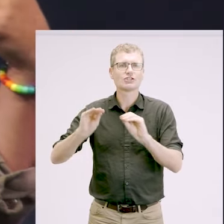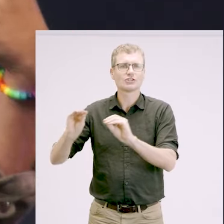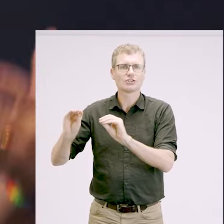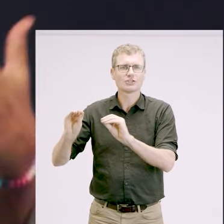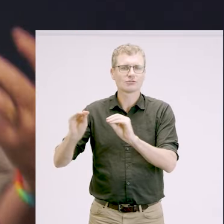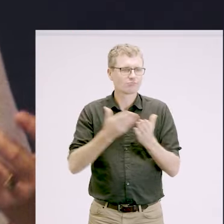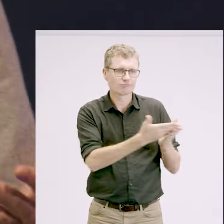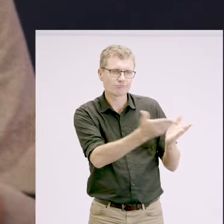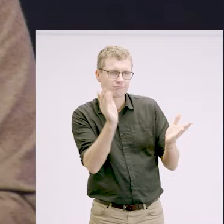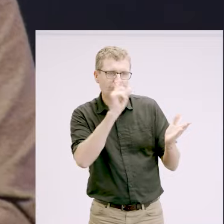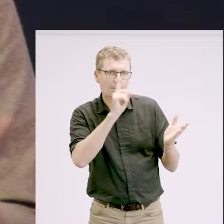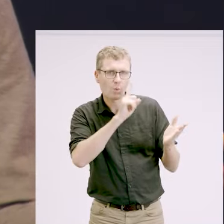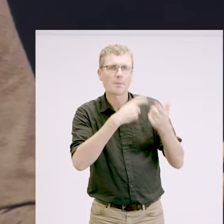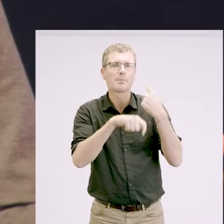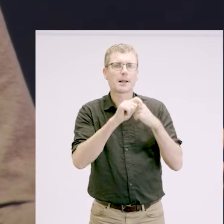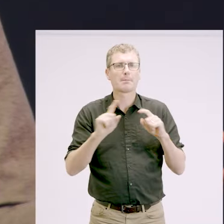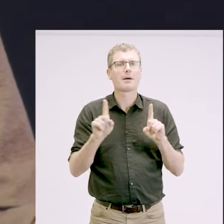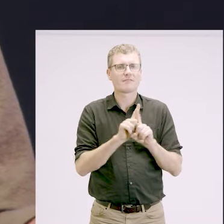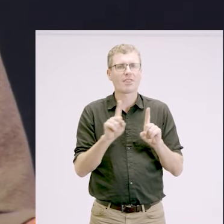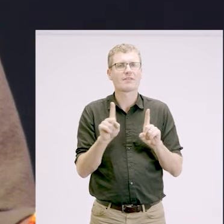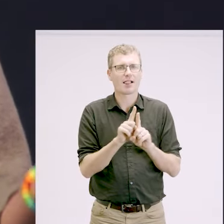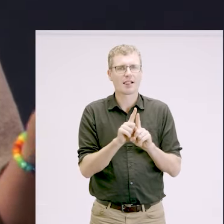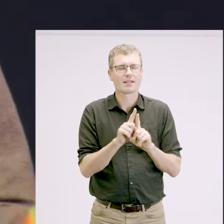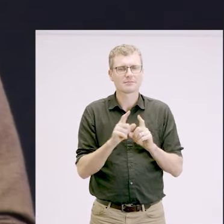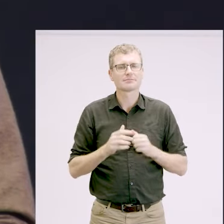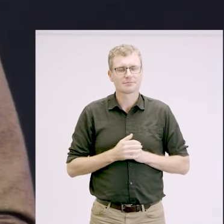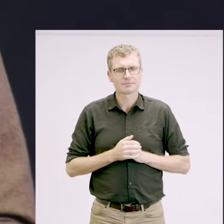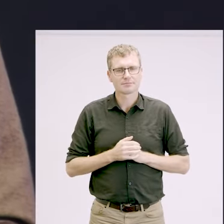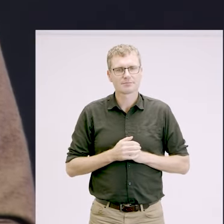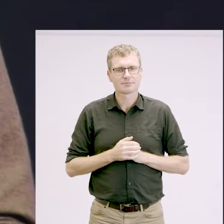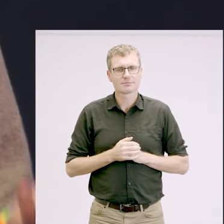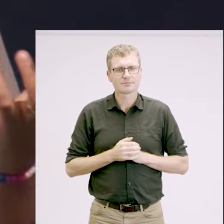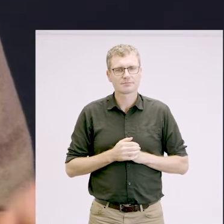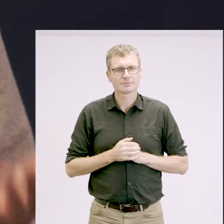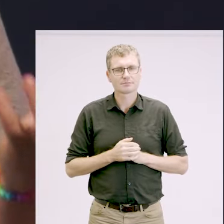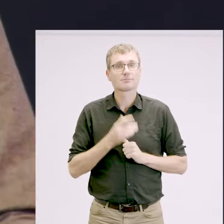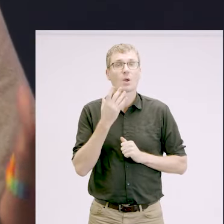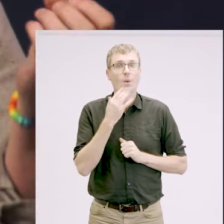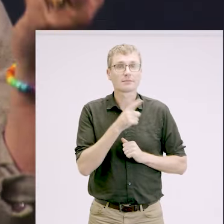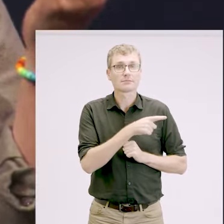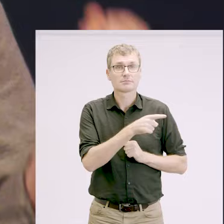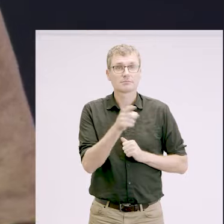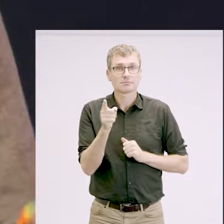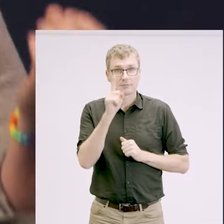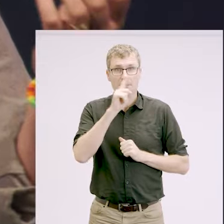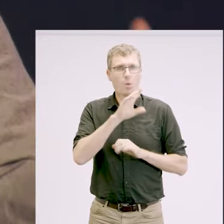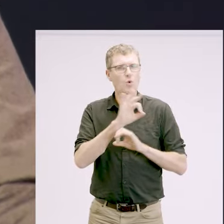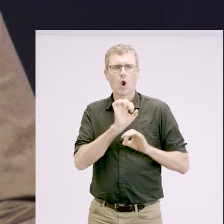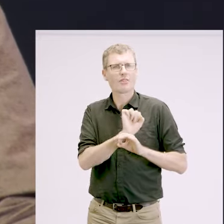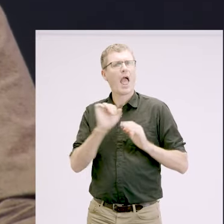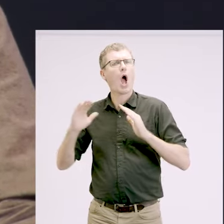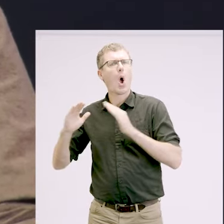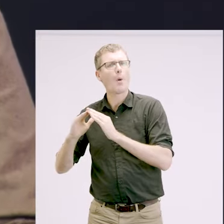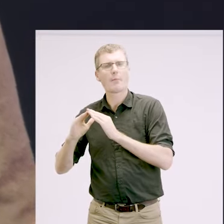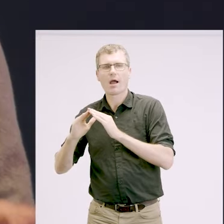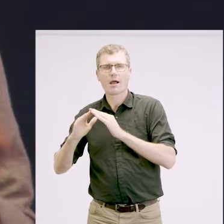that God teaches his people in the middle of that deconstruction to be faithful. He teaches faithfulness in that moment of